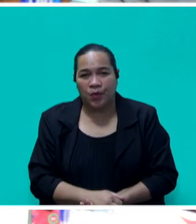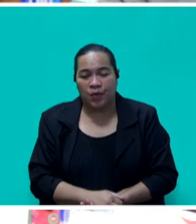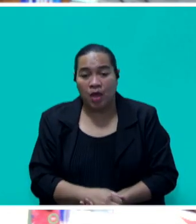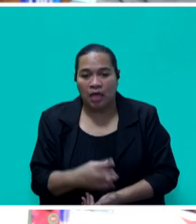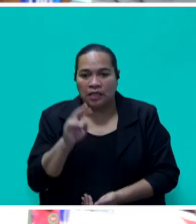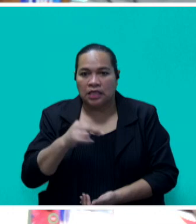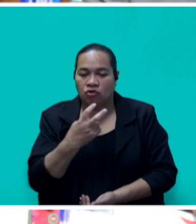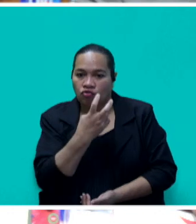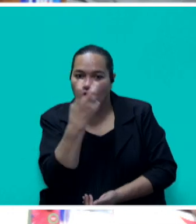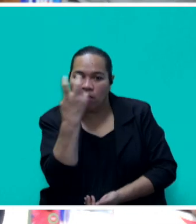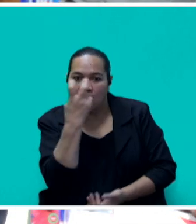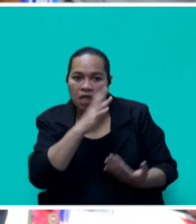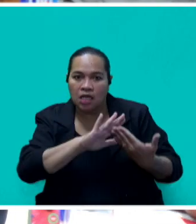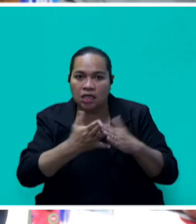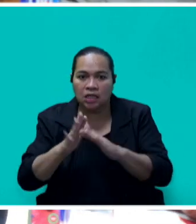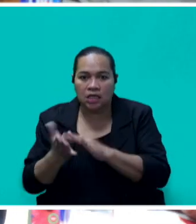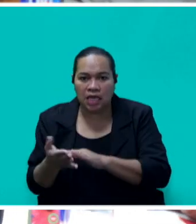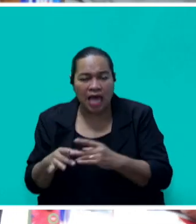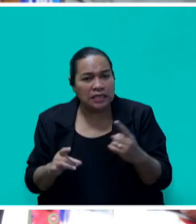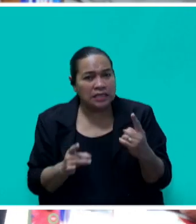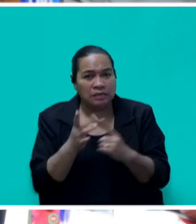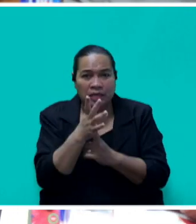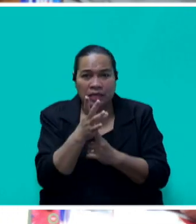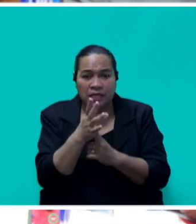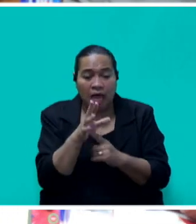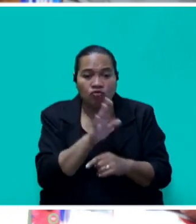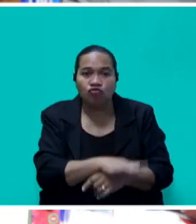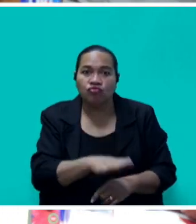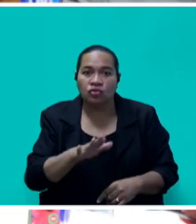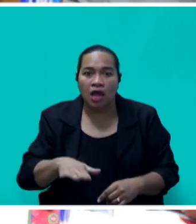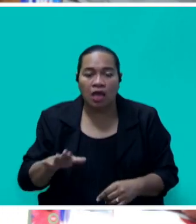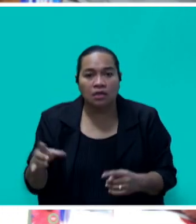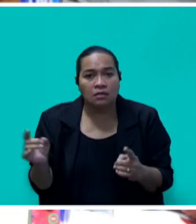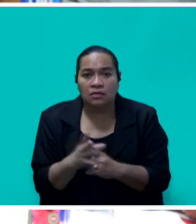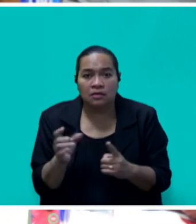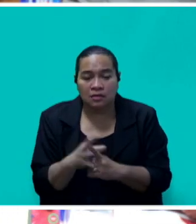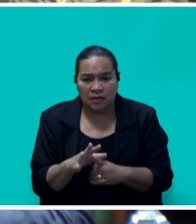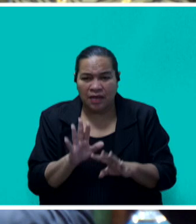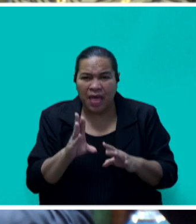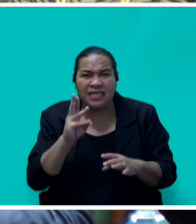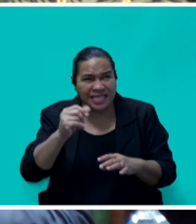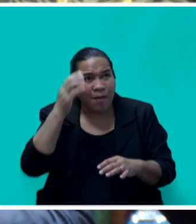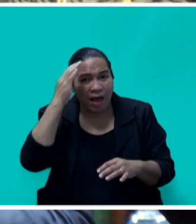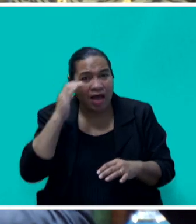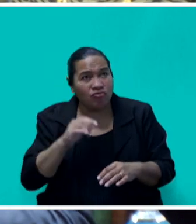monitor our communities, and particularly our children. Mr. Speaker, sir, in some